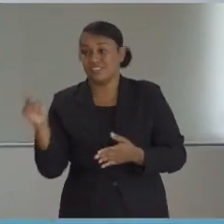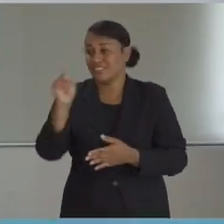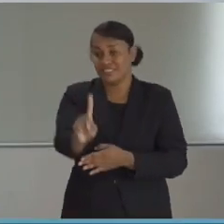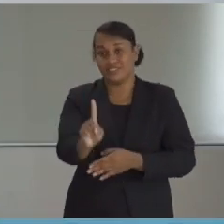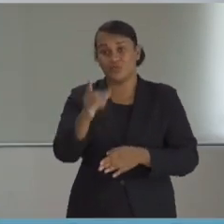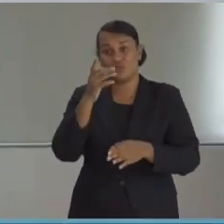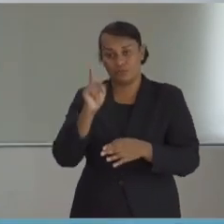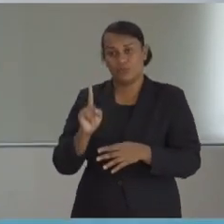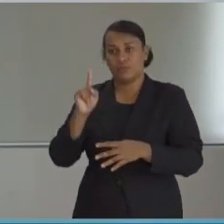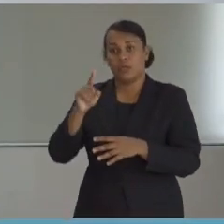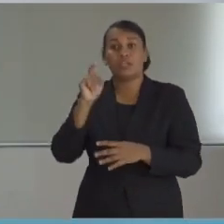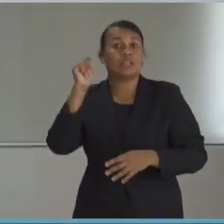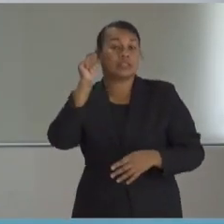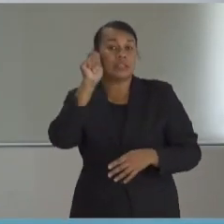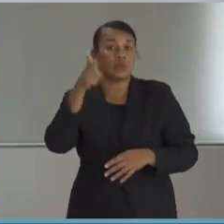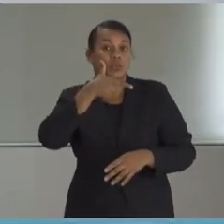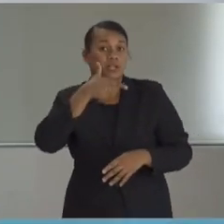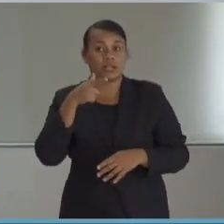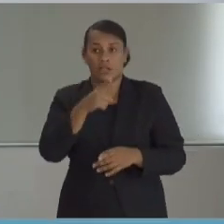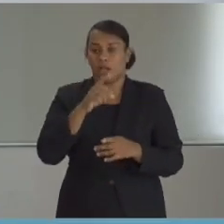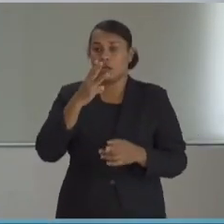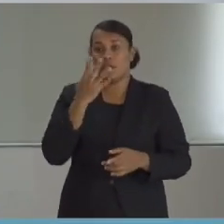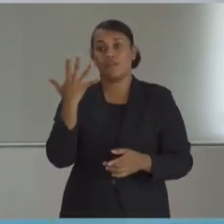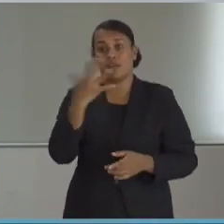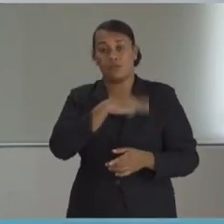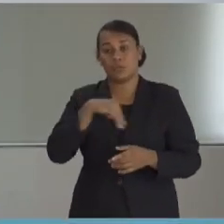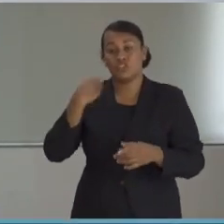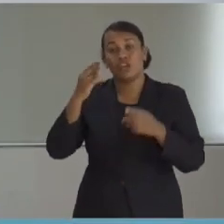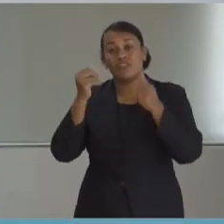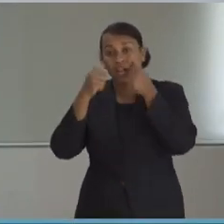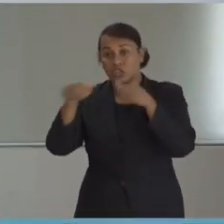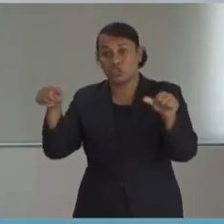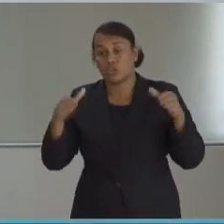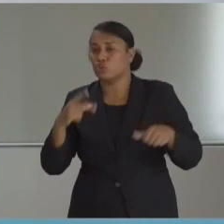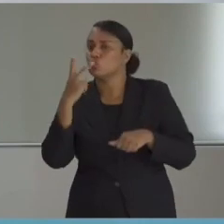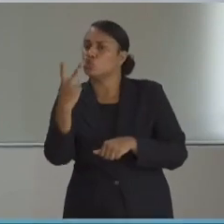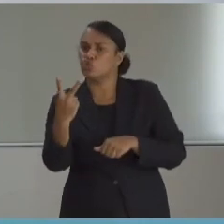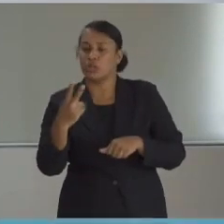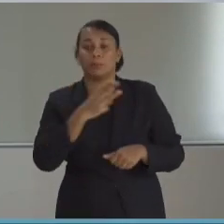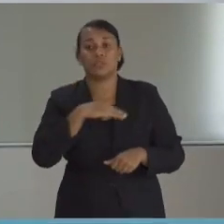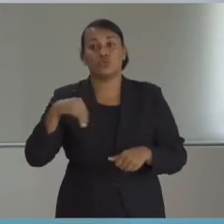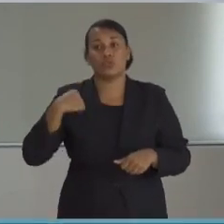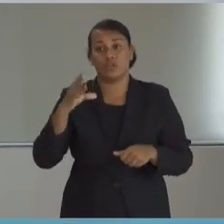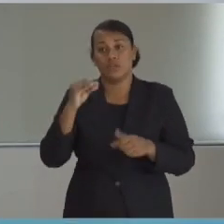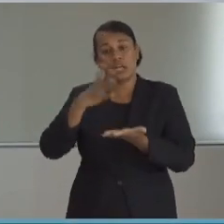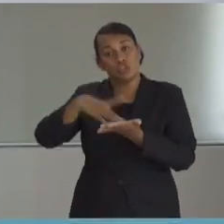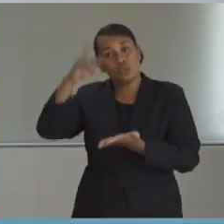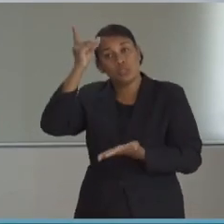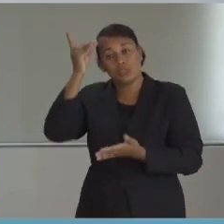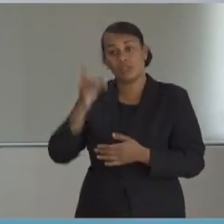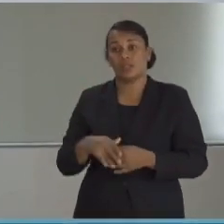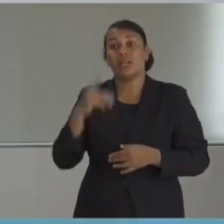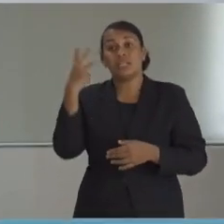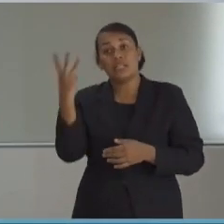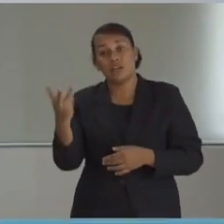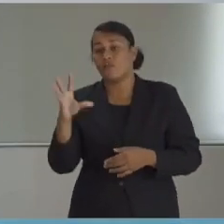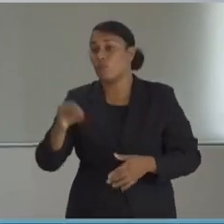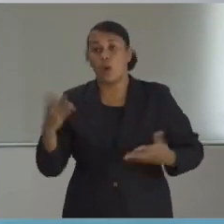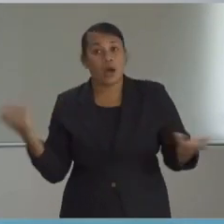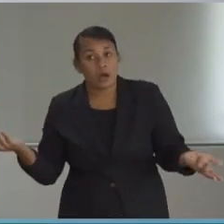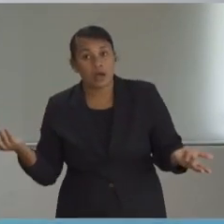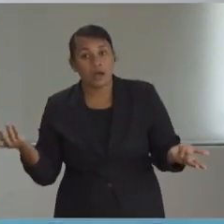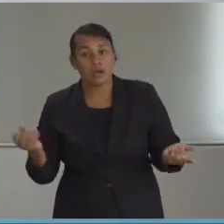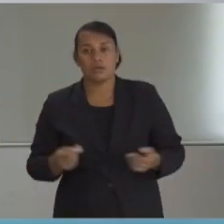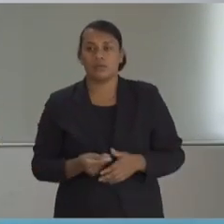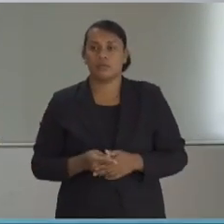Ministry of Agriculture, 2 from the Ministry of Education, and we have 3 from Fiji